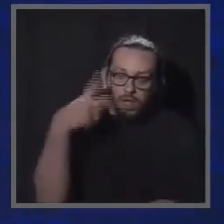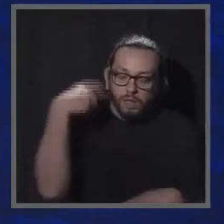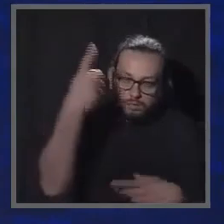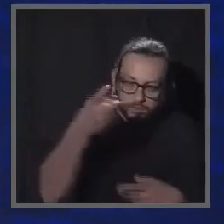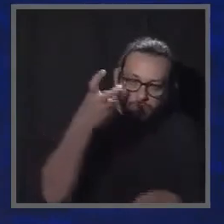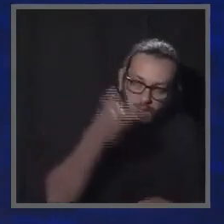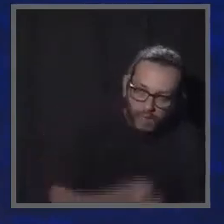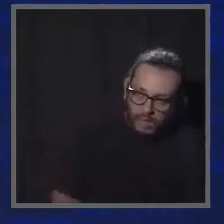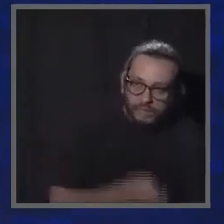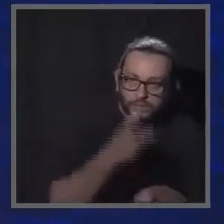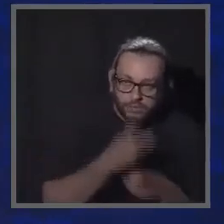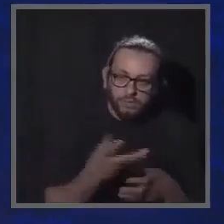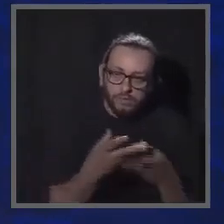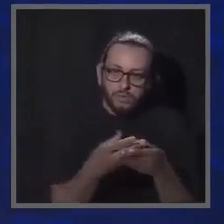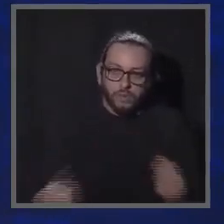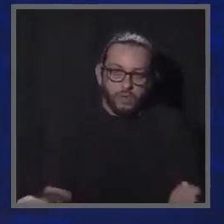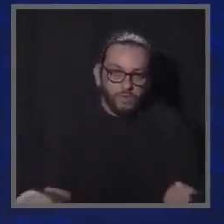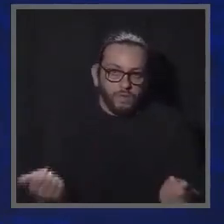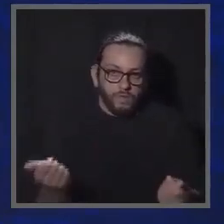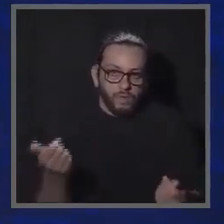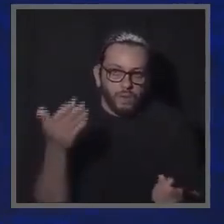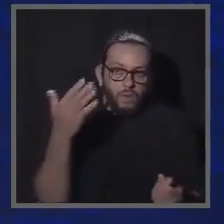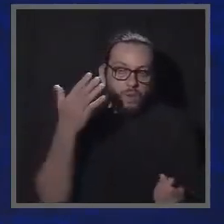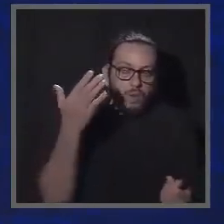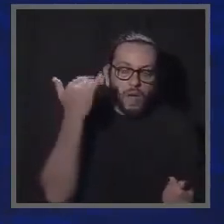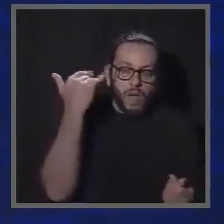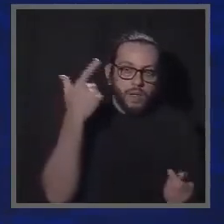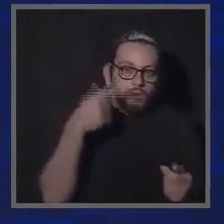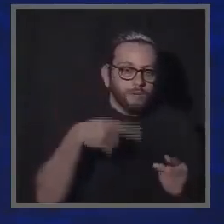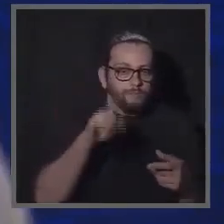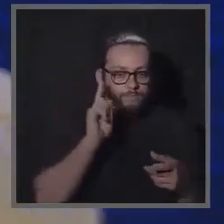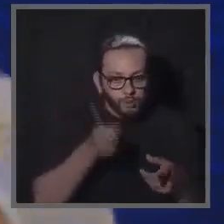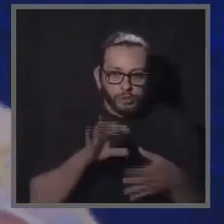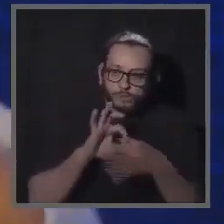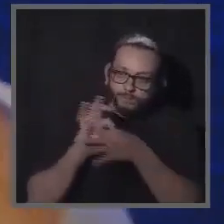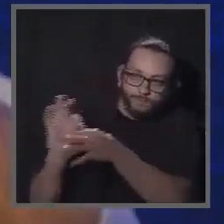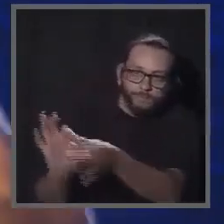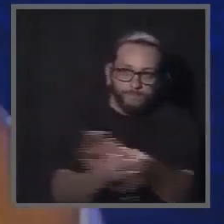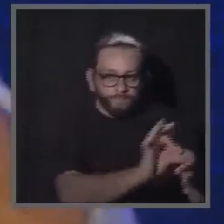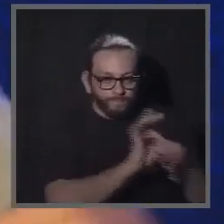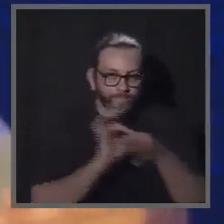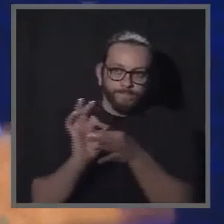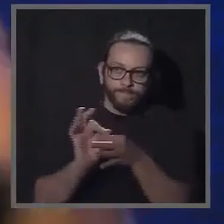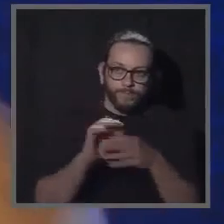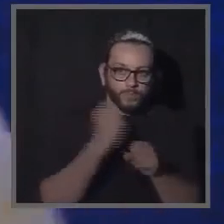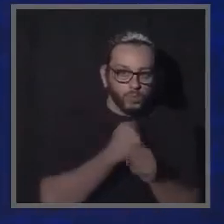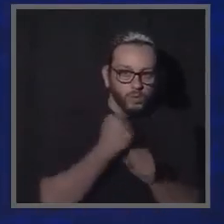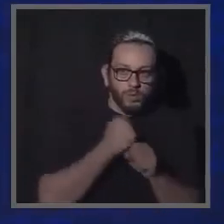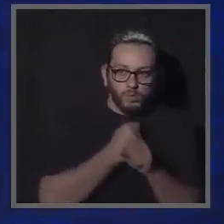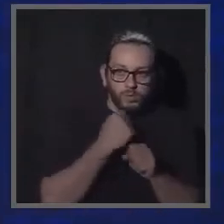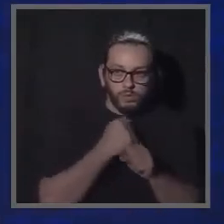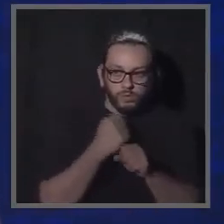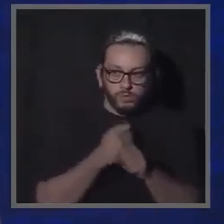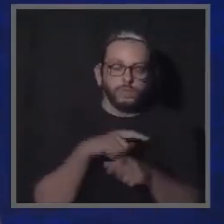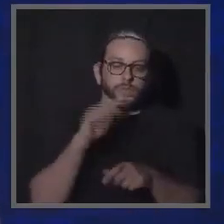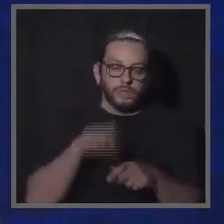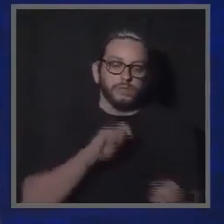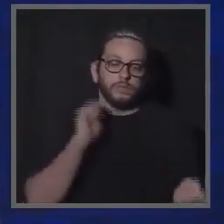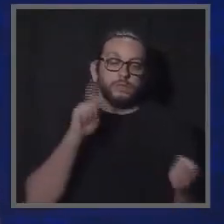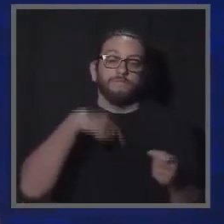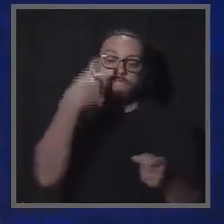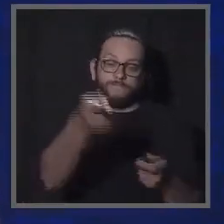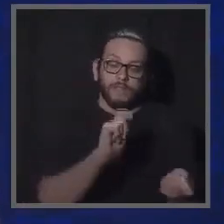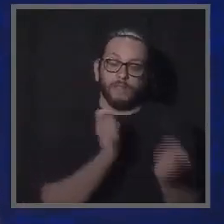to implement, because there will be habits, work habits that will be already acquired. So there's